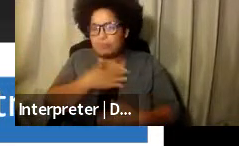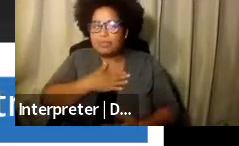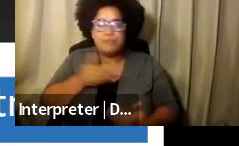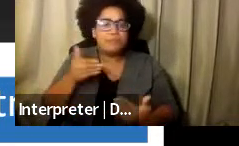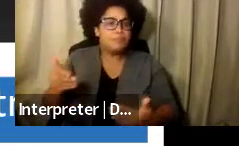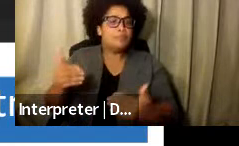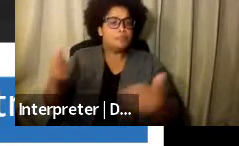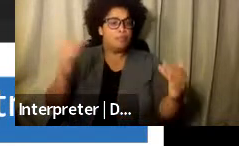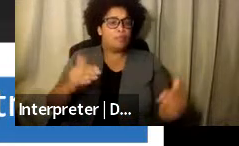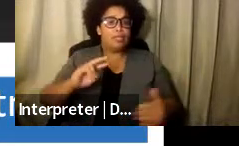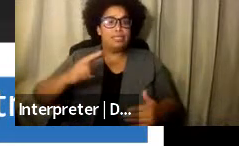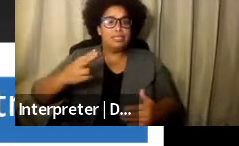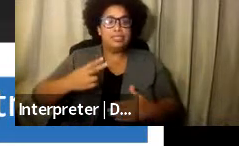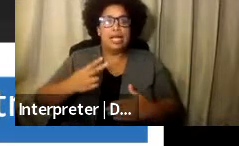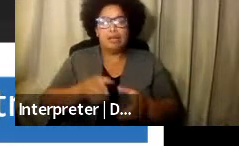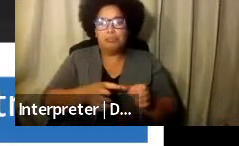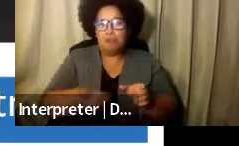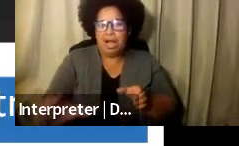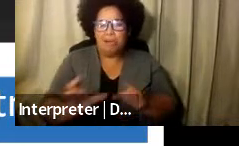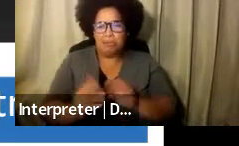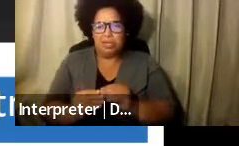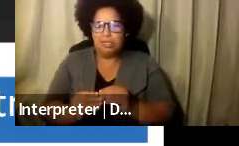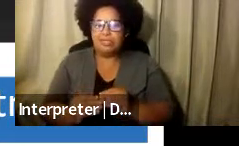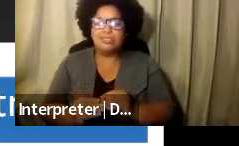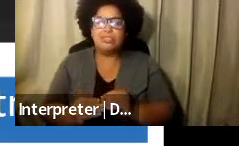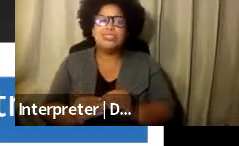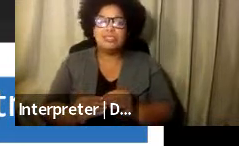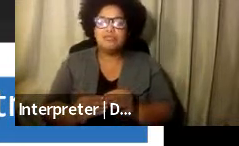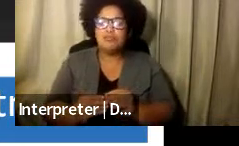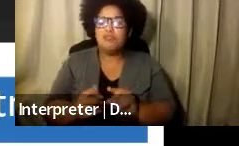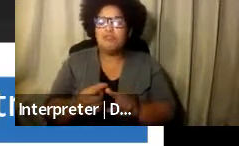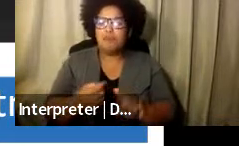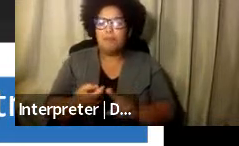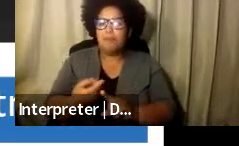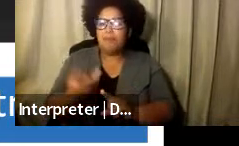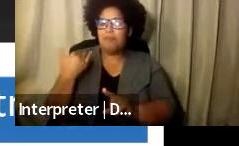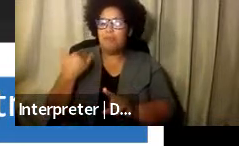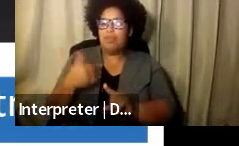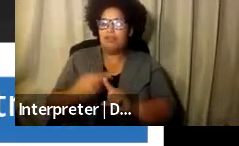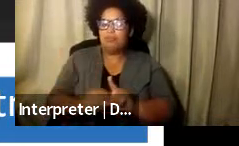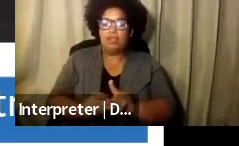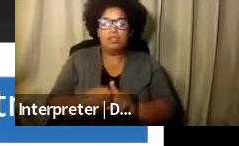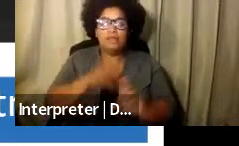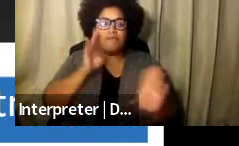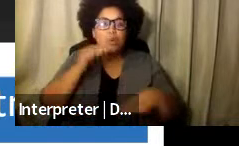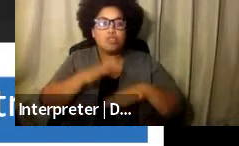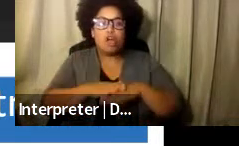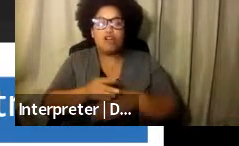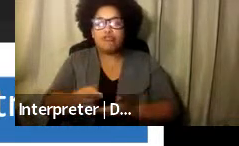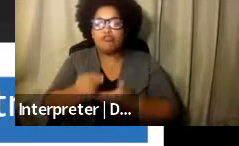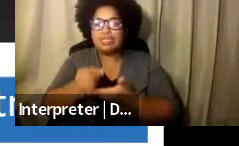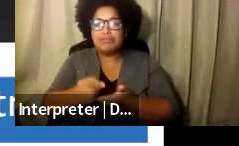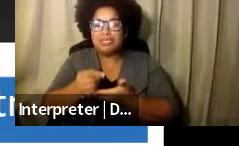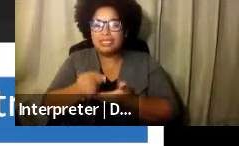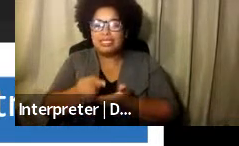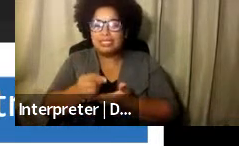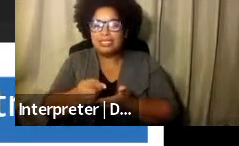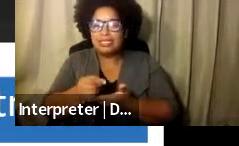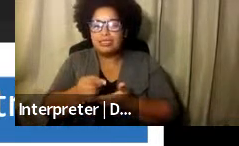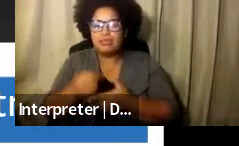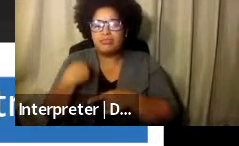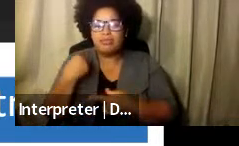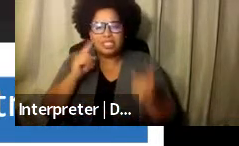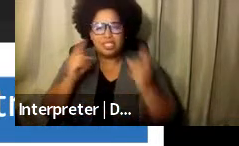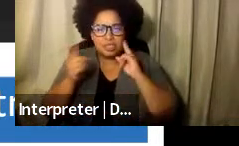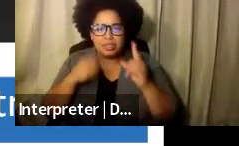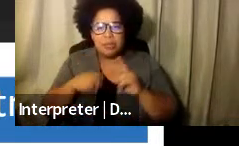So the second breakout session that we did last month was focused on treatments, because we've been hearing there's a